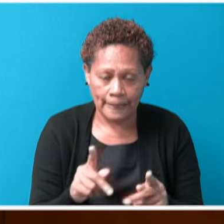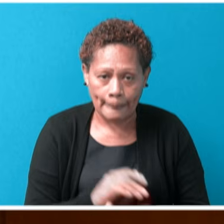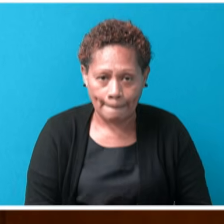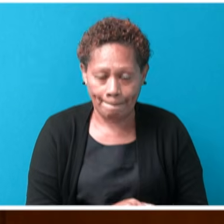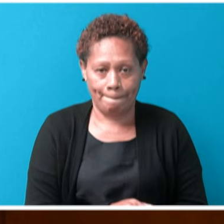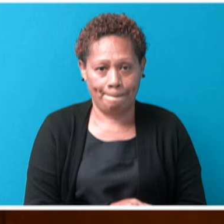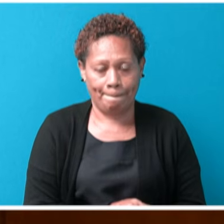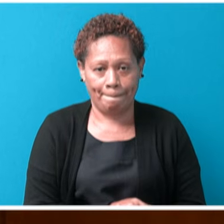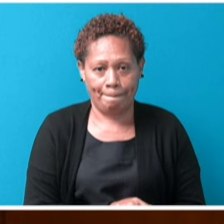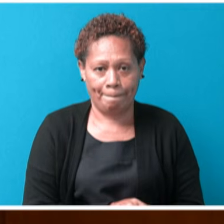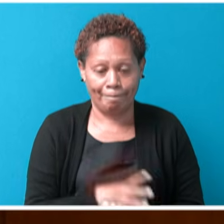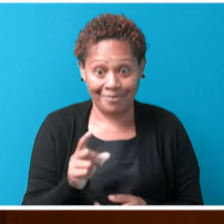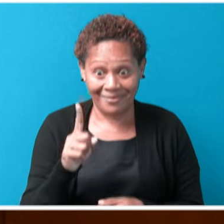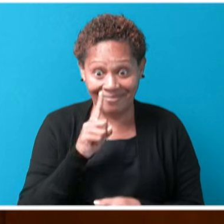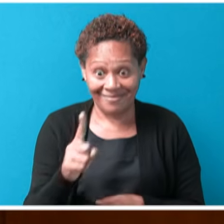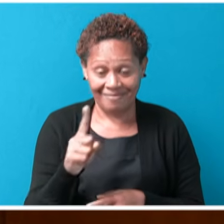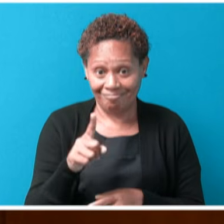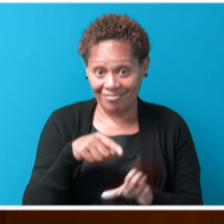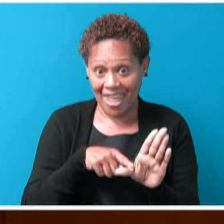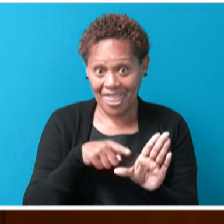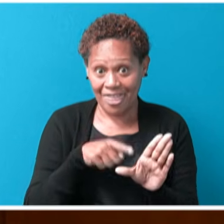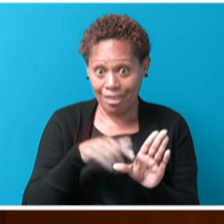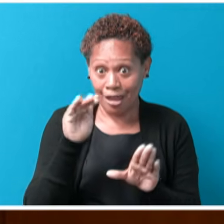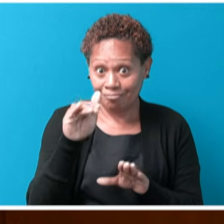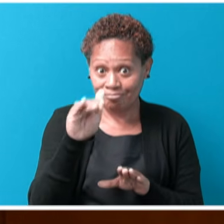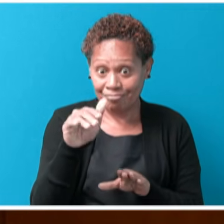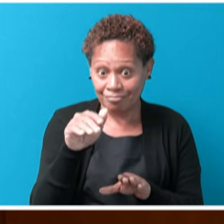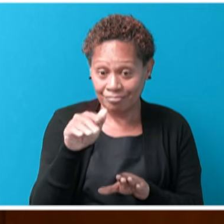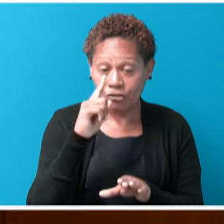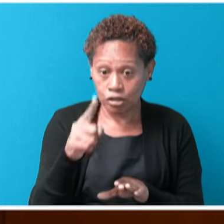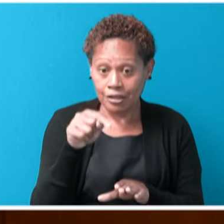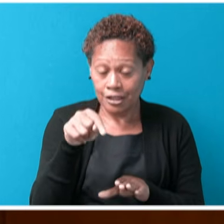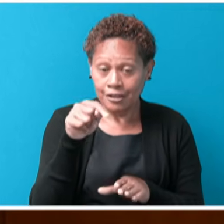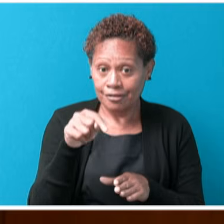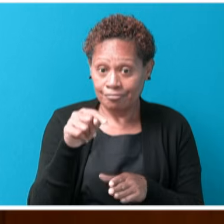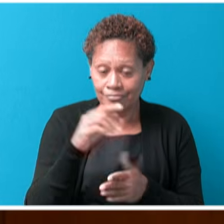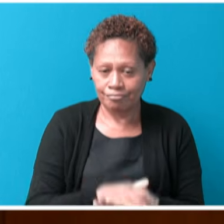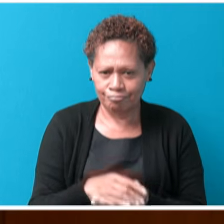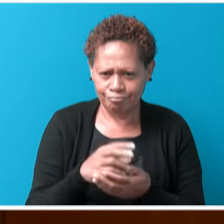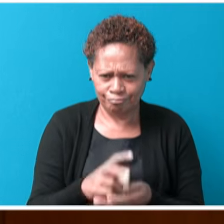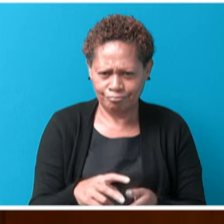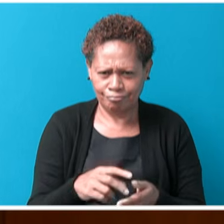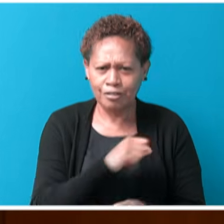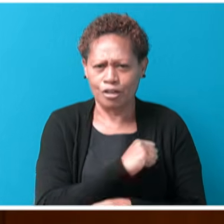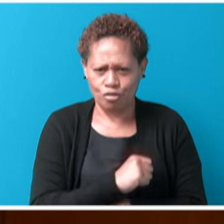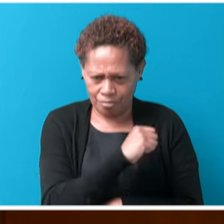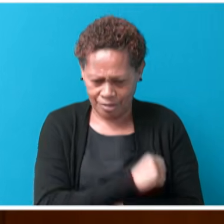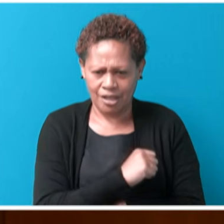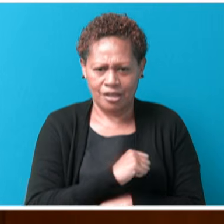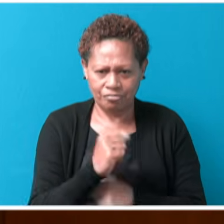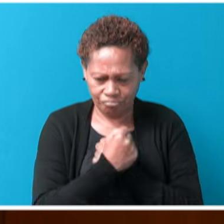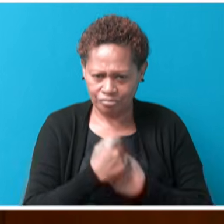look to the years ahead, let us recommit ourselves to service above